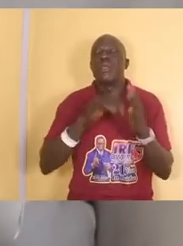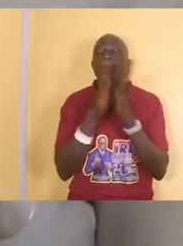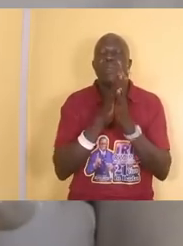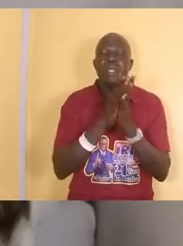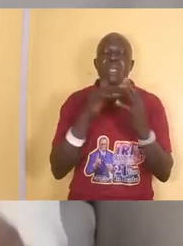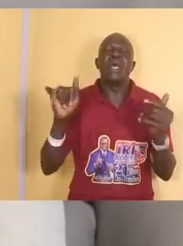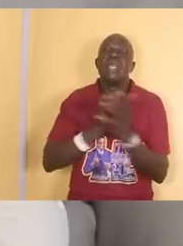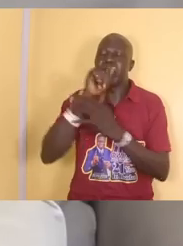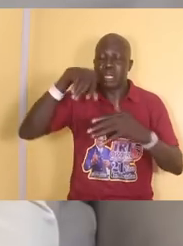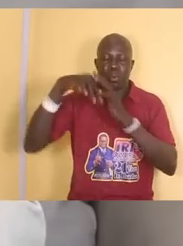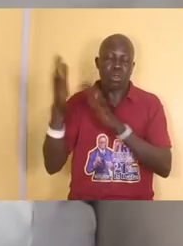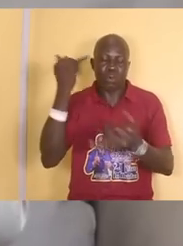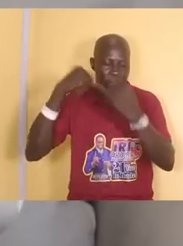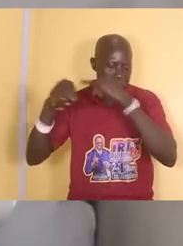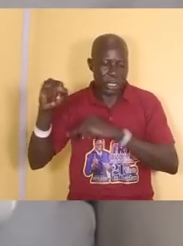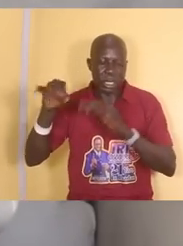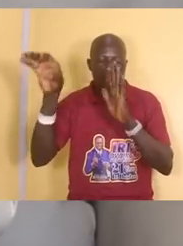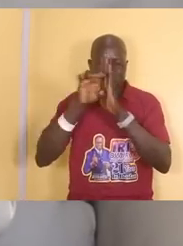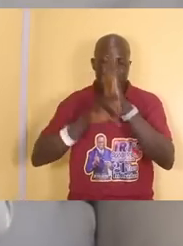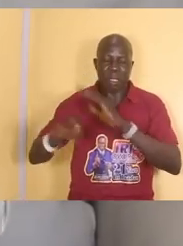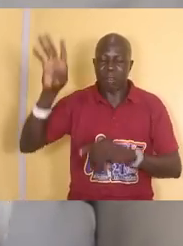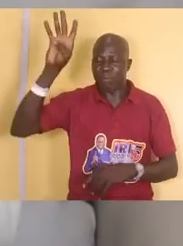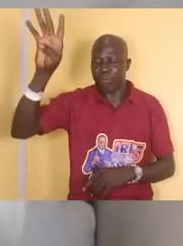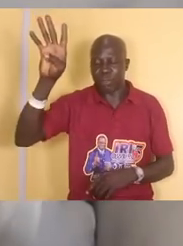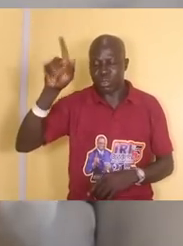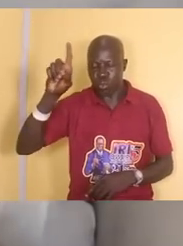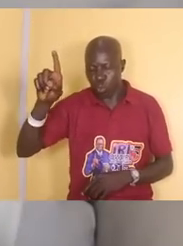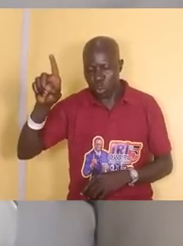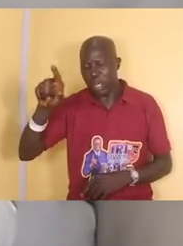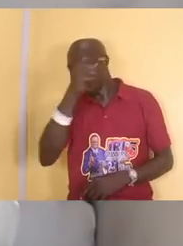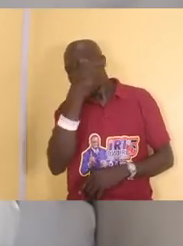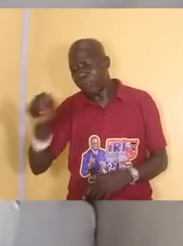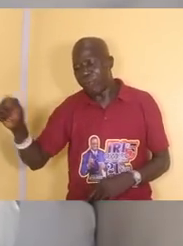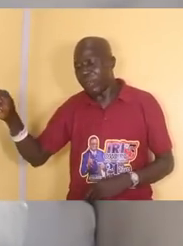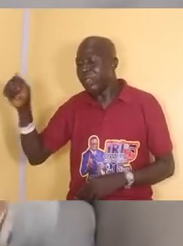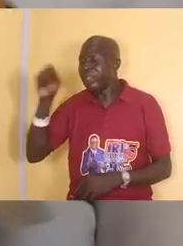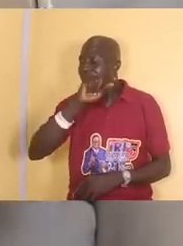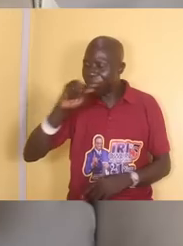will pray prayer. In the book of Isaiah. Chapter 41. After only company,